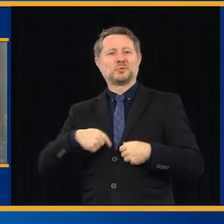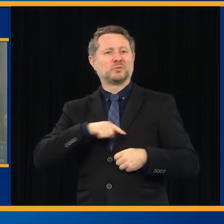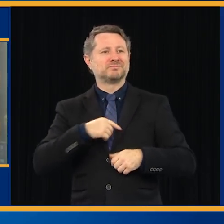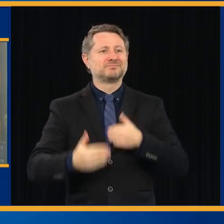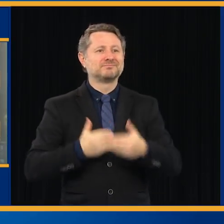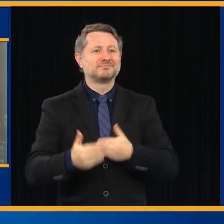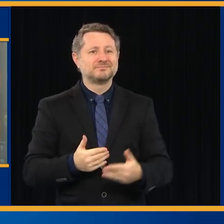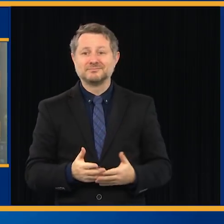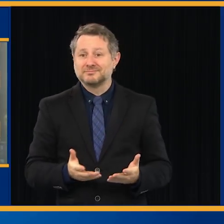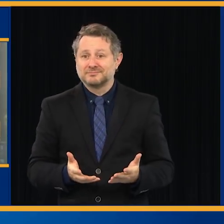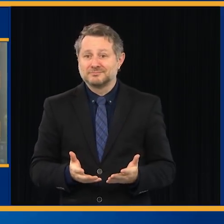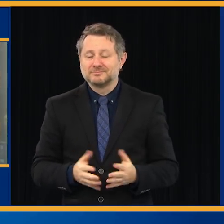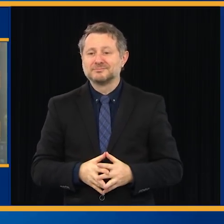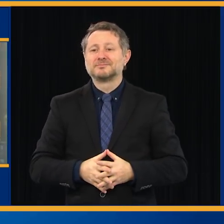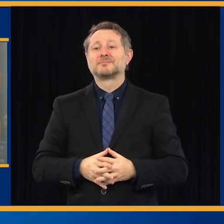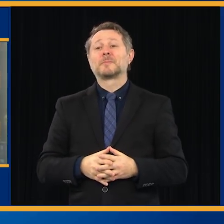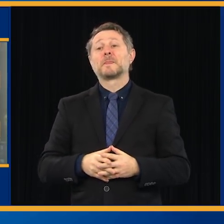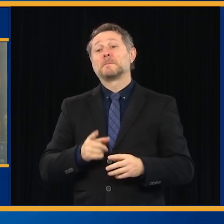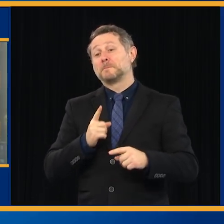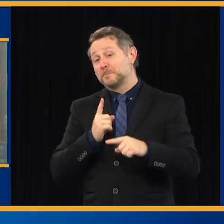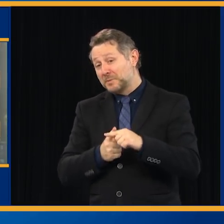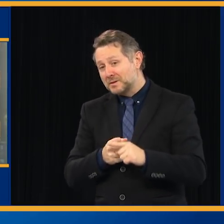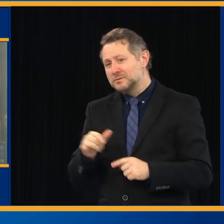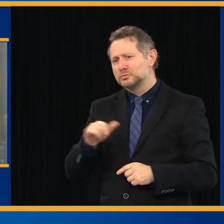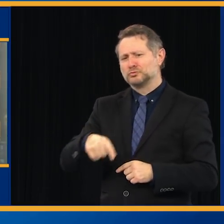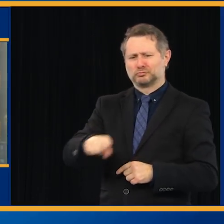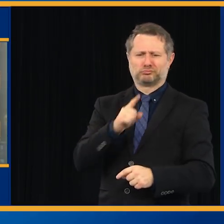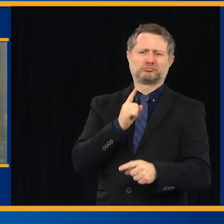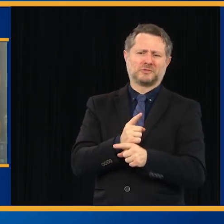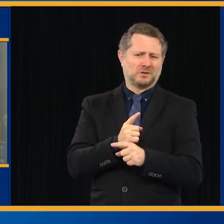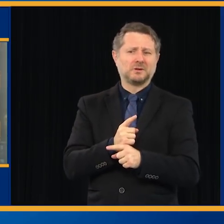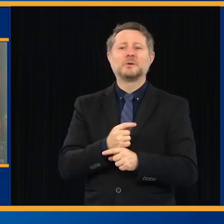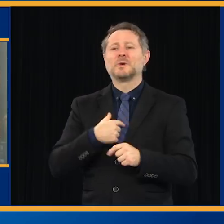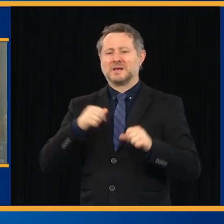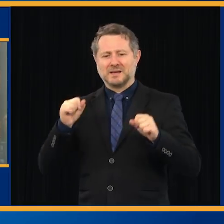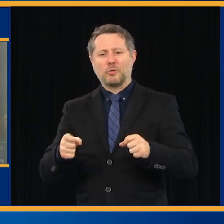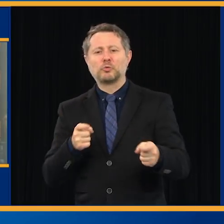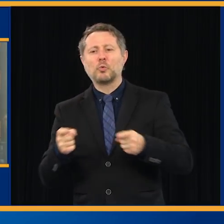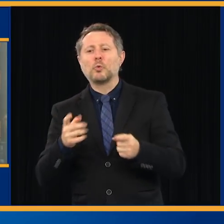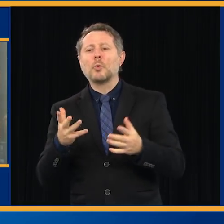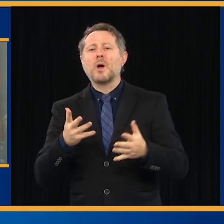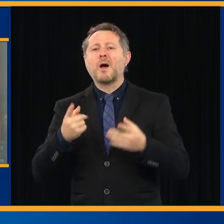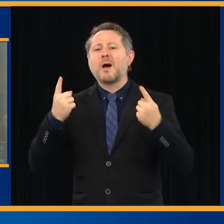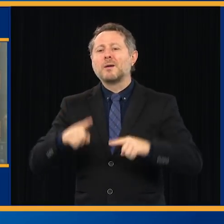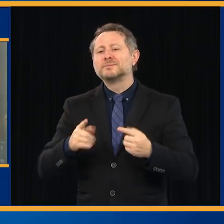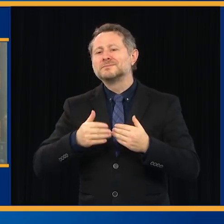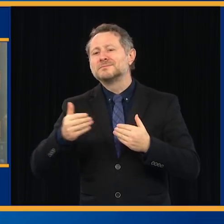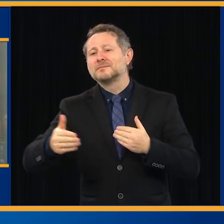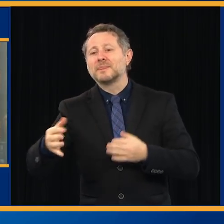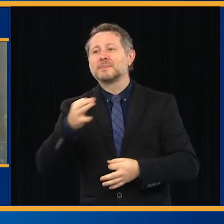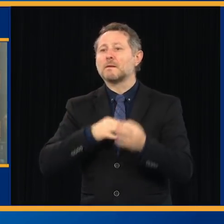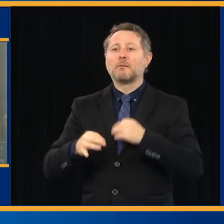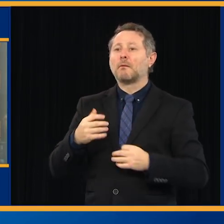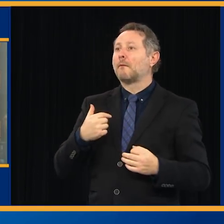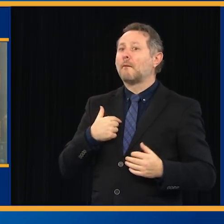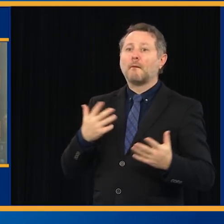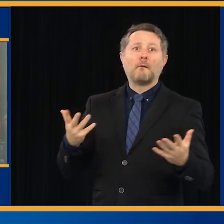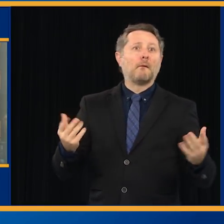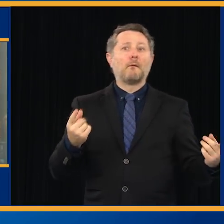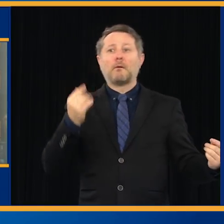from them. Plus, you're right, we would control our own destiny rather than everyone trying to figure out how to buy from